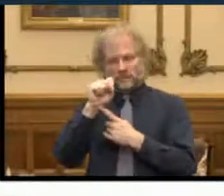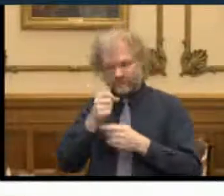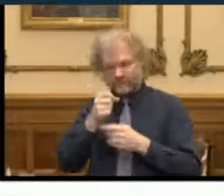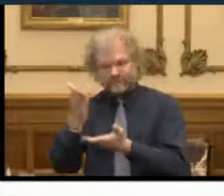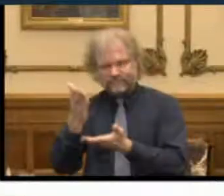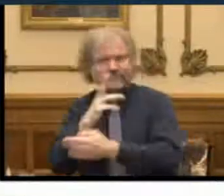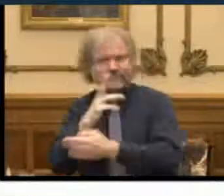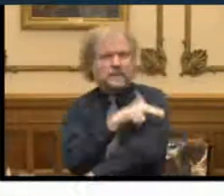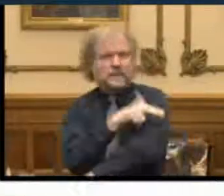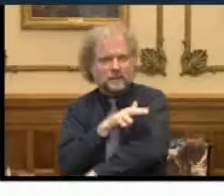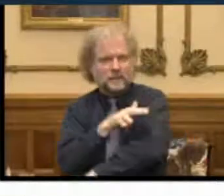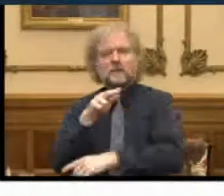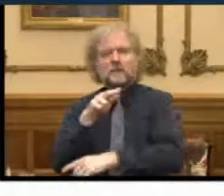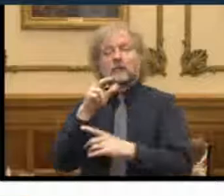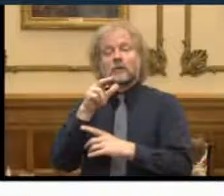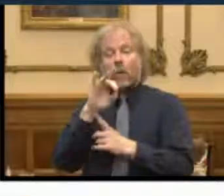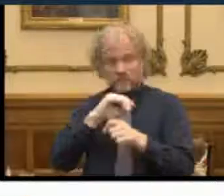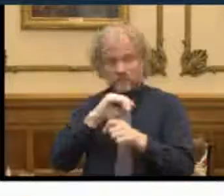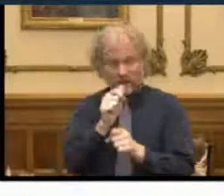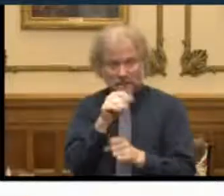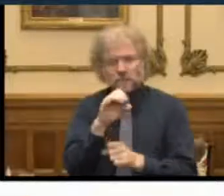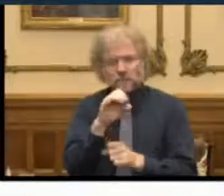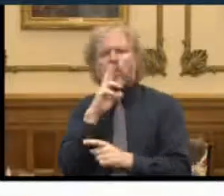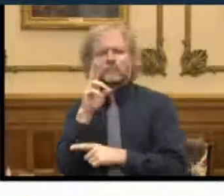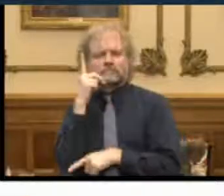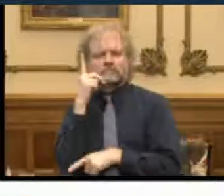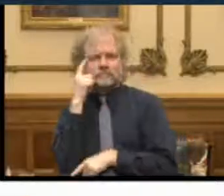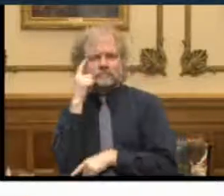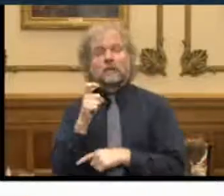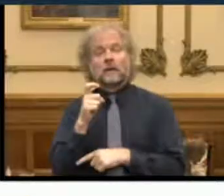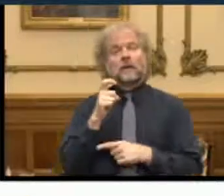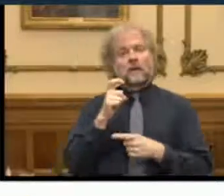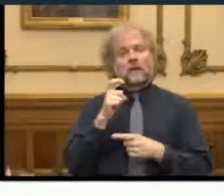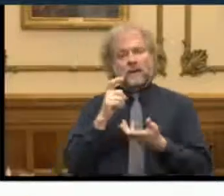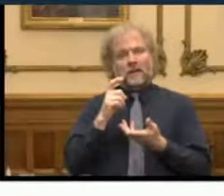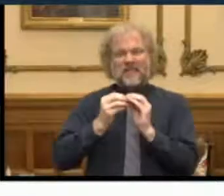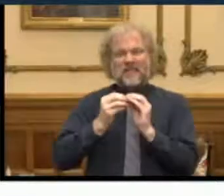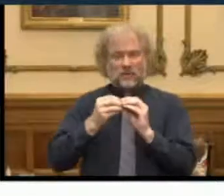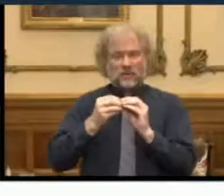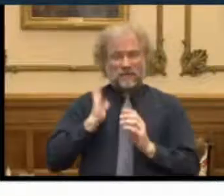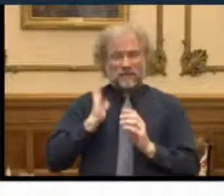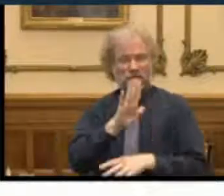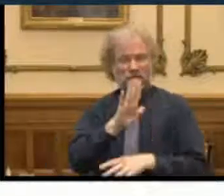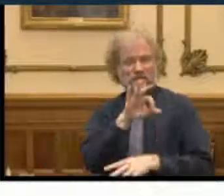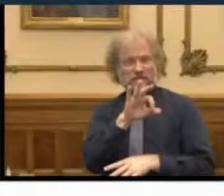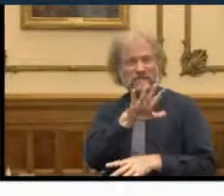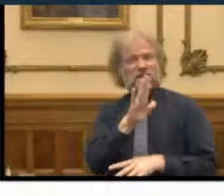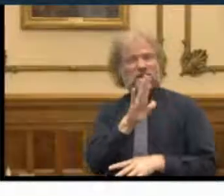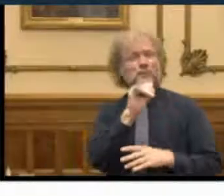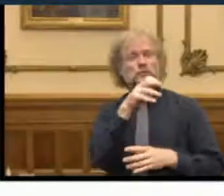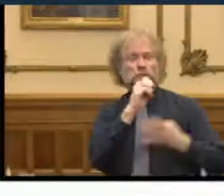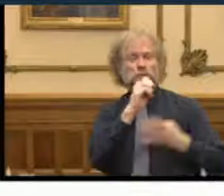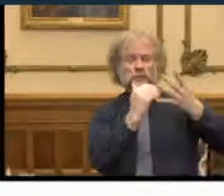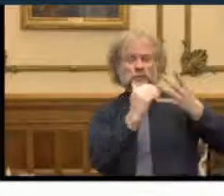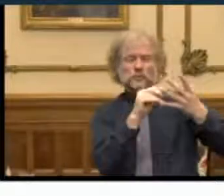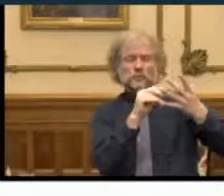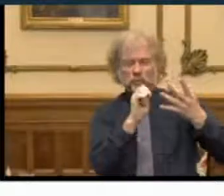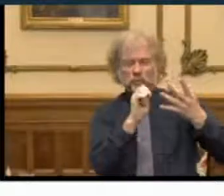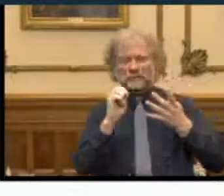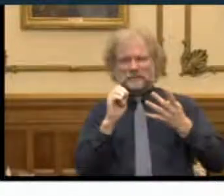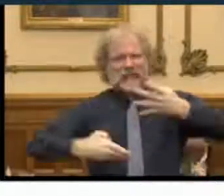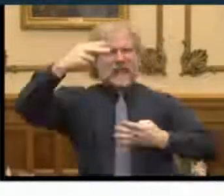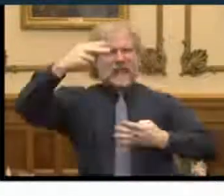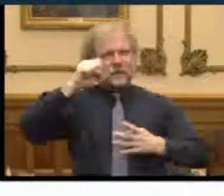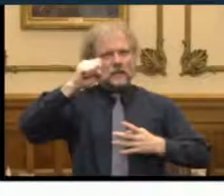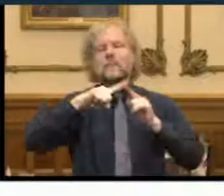or COVID-related symptoms. While the number is still much higher than our low of 595 in late June, I am encouraged that